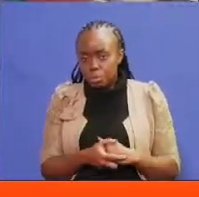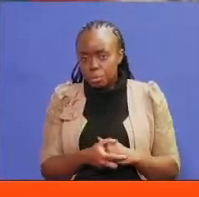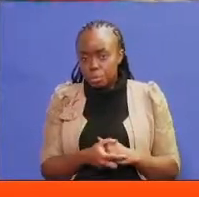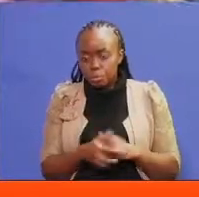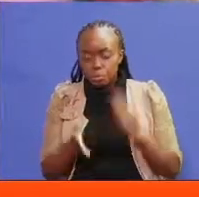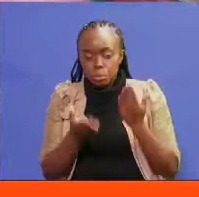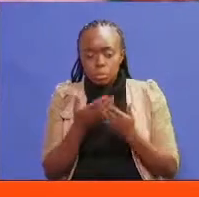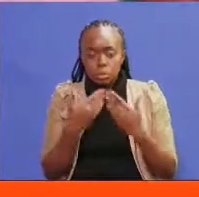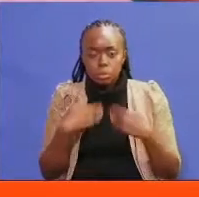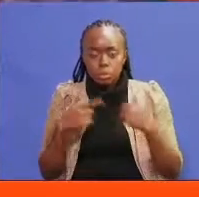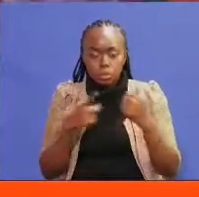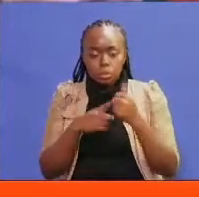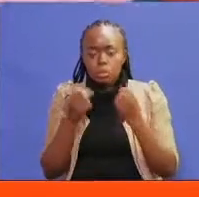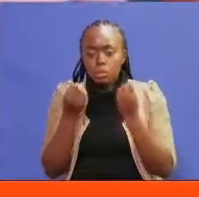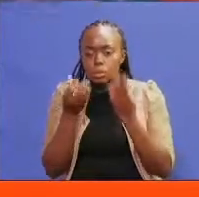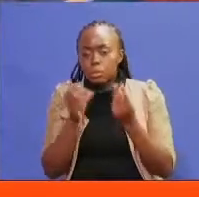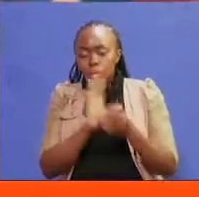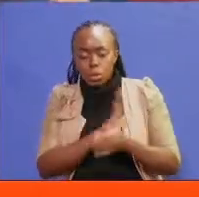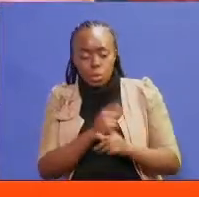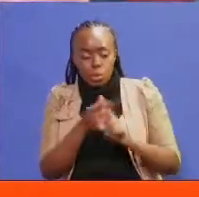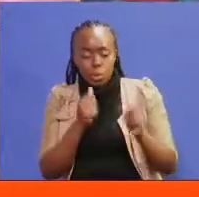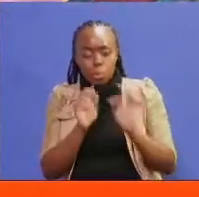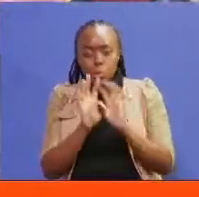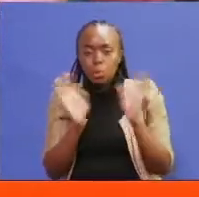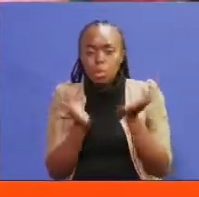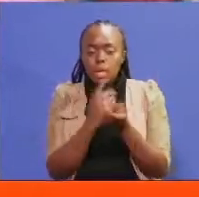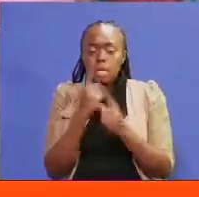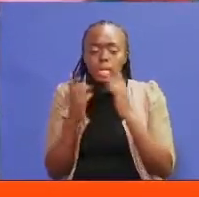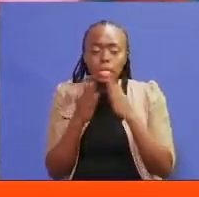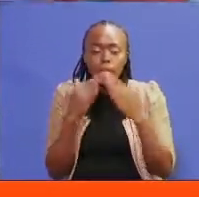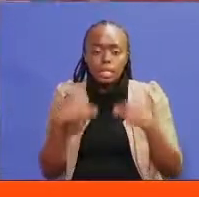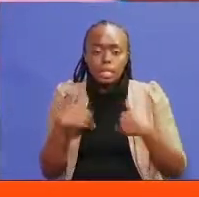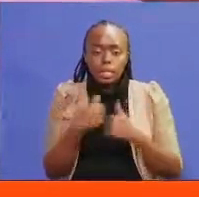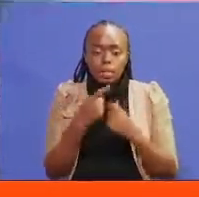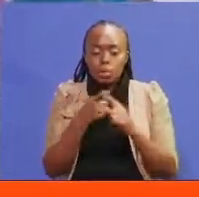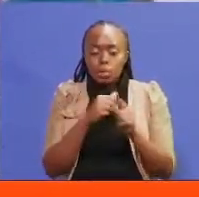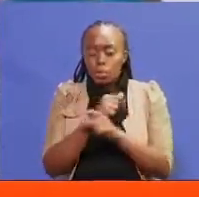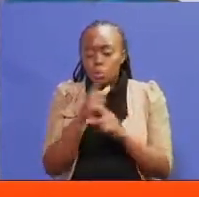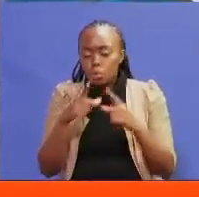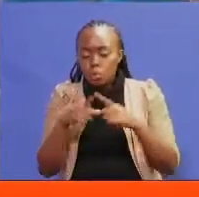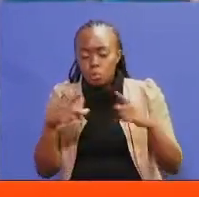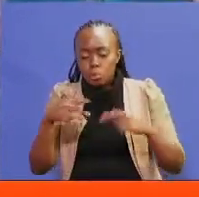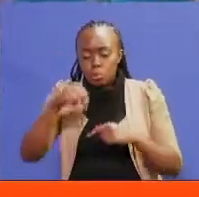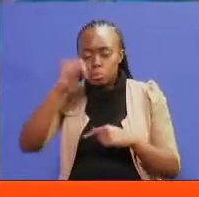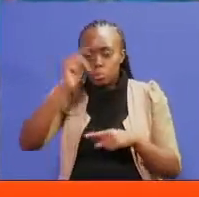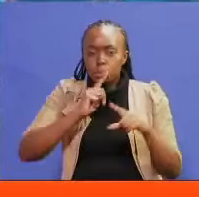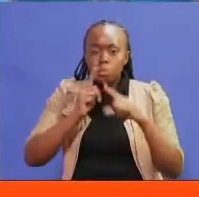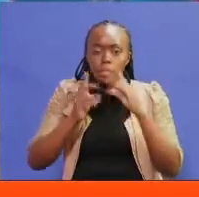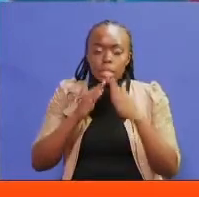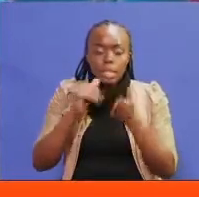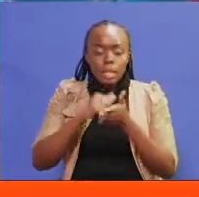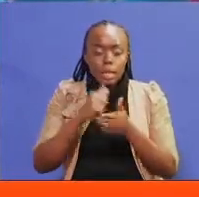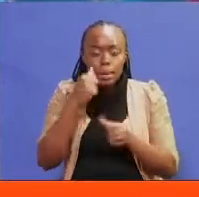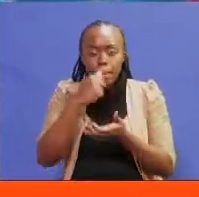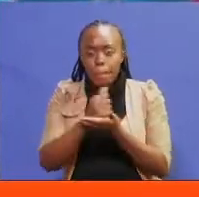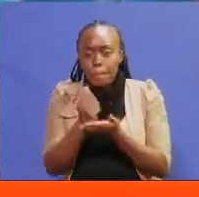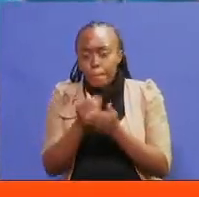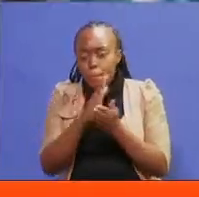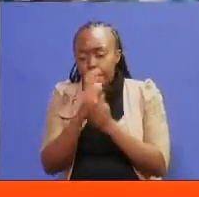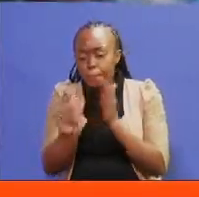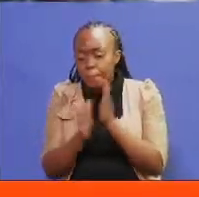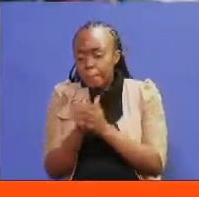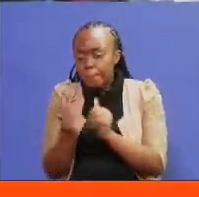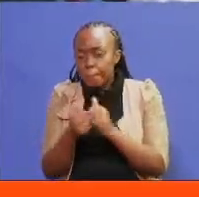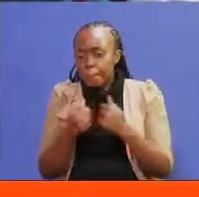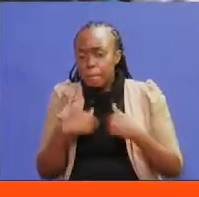However, hundreds of women from the community staged a protest at Posta Shopping Center in Laikipia North, claiming that the officers deployed in the area were